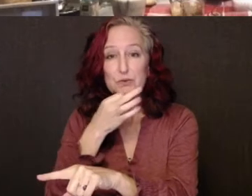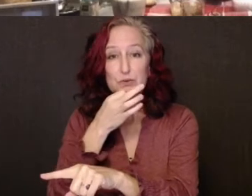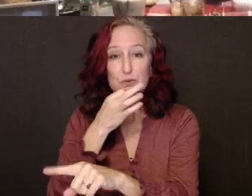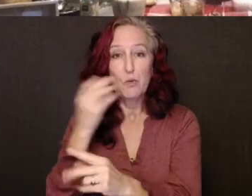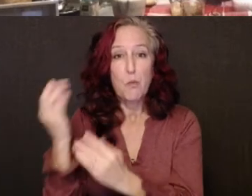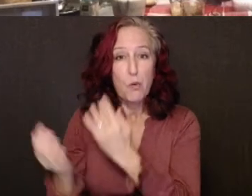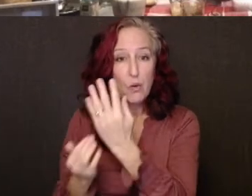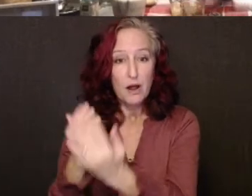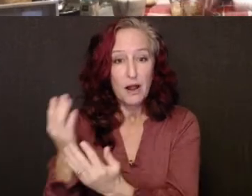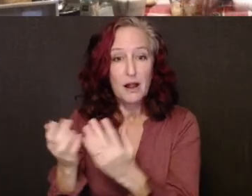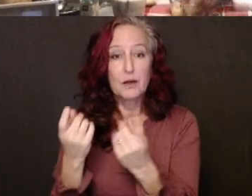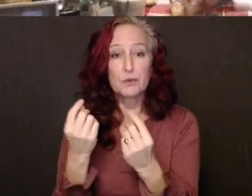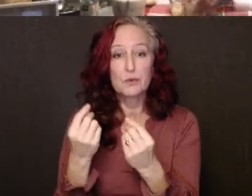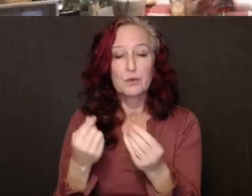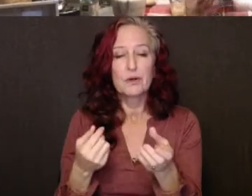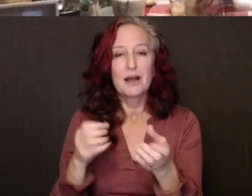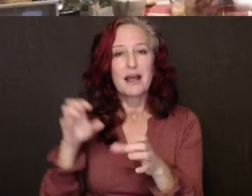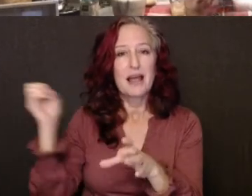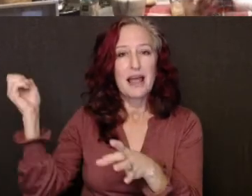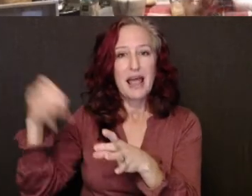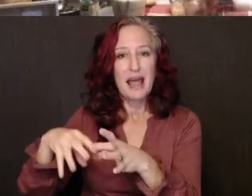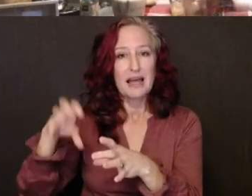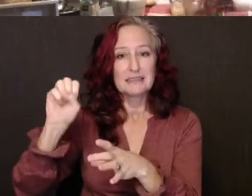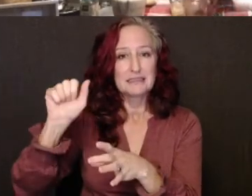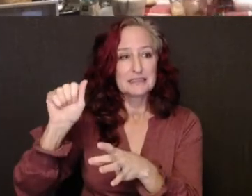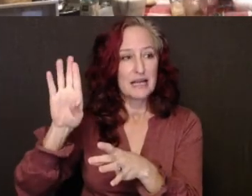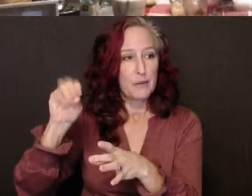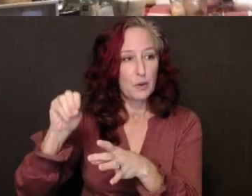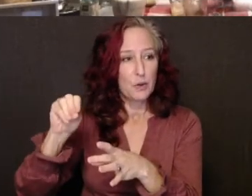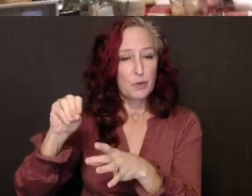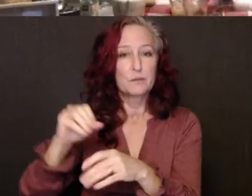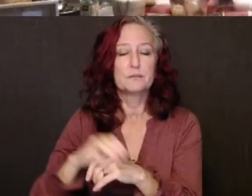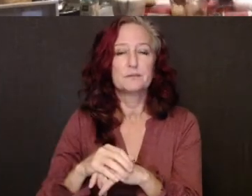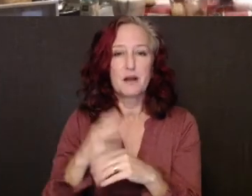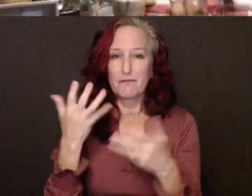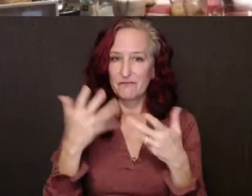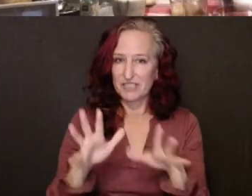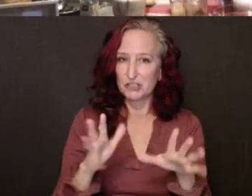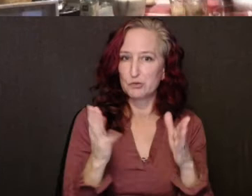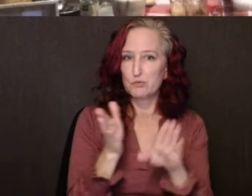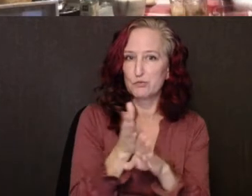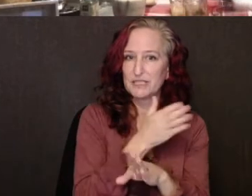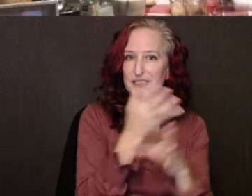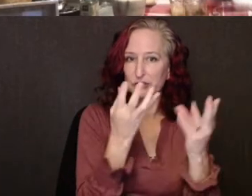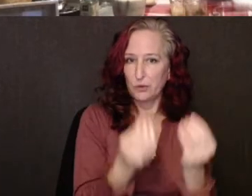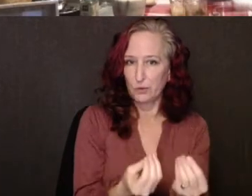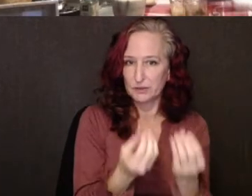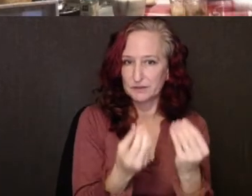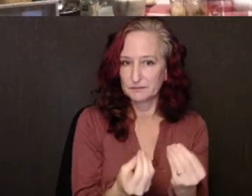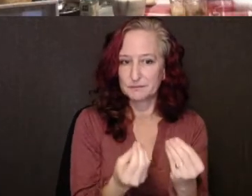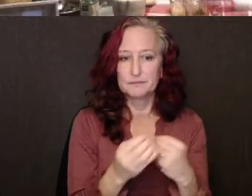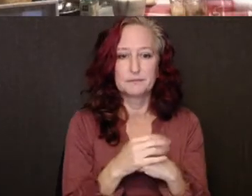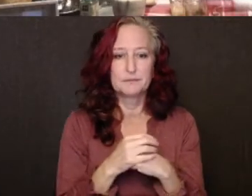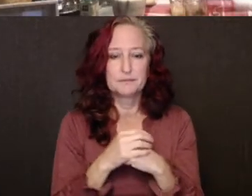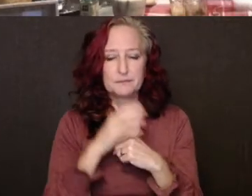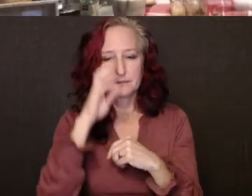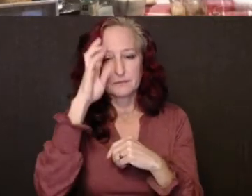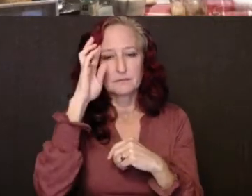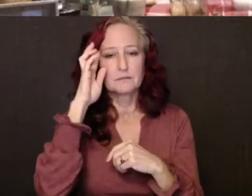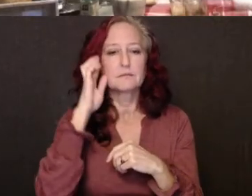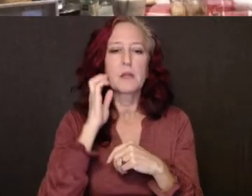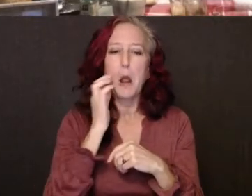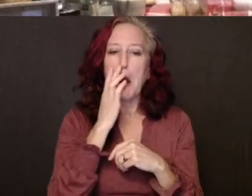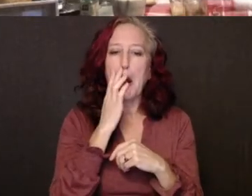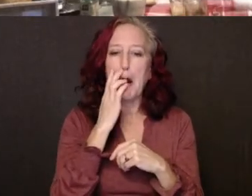Yeah, cool. So I did a couple of layers, and we're pretty much at the top of the jar. So I'm going